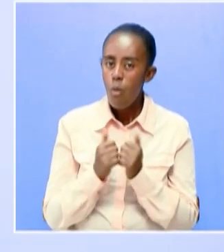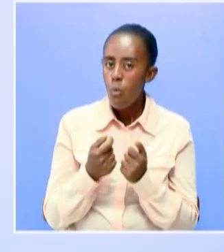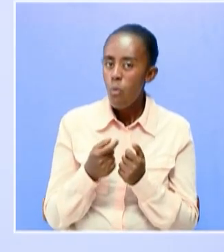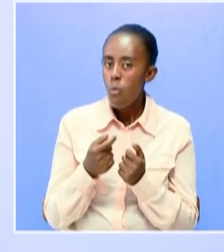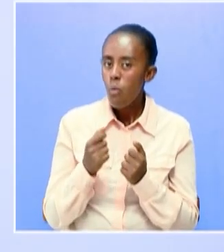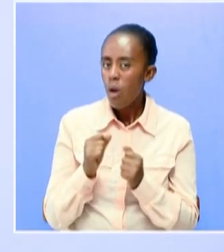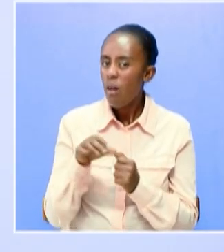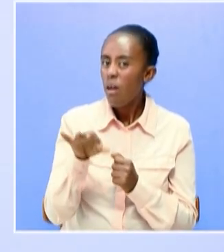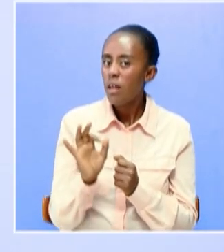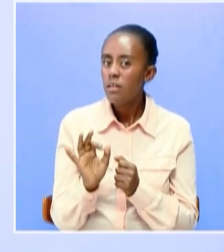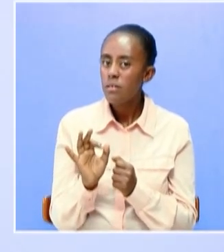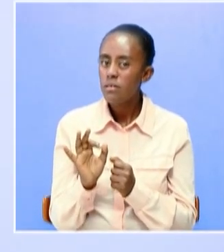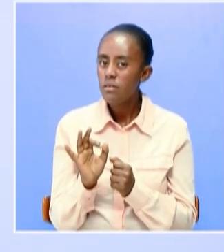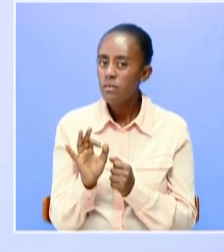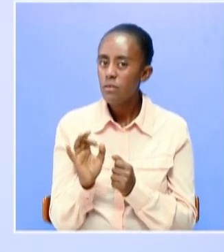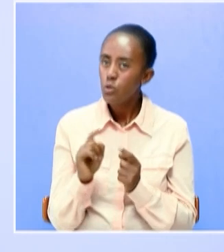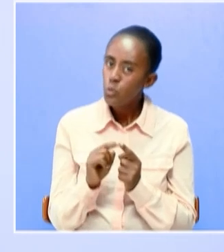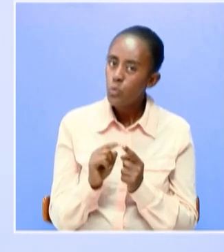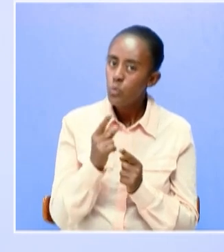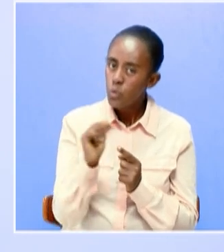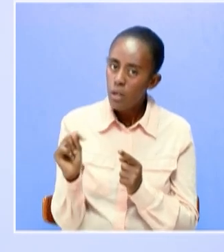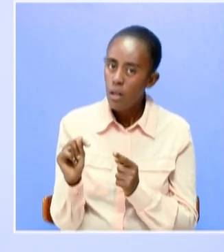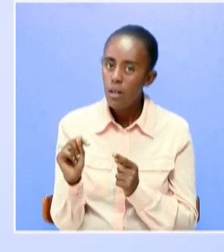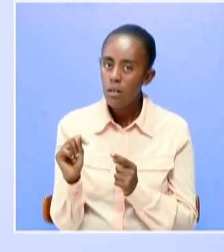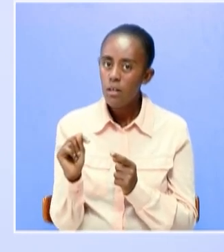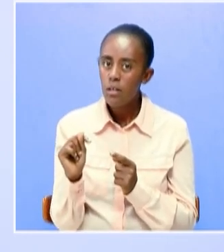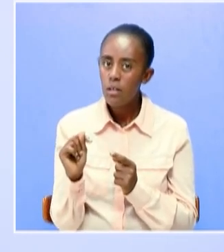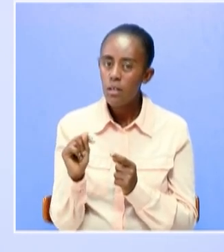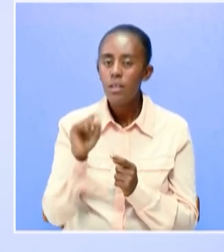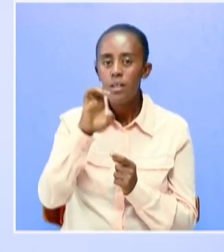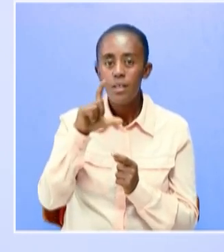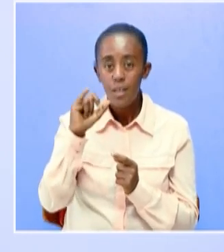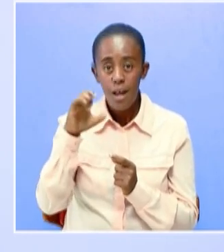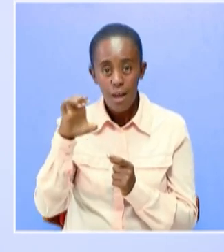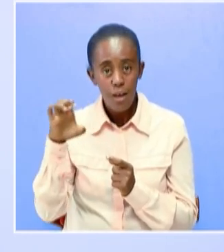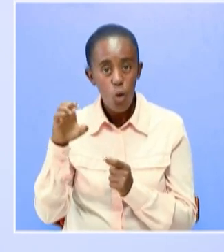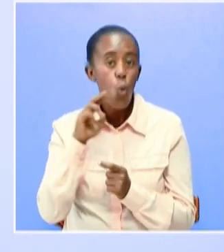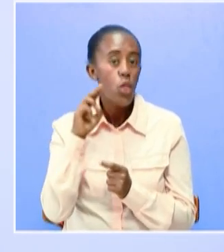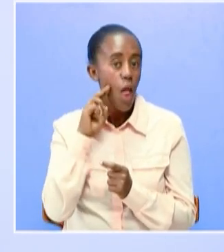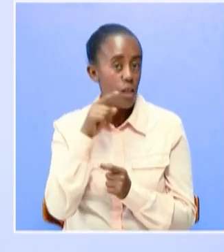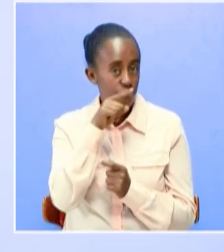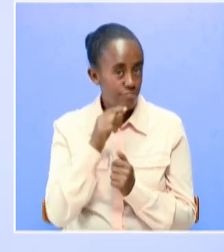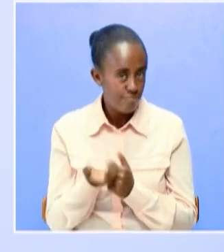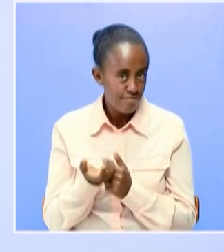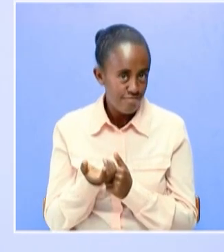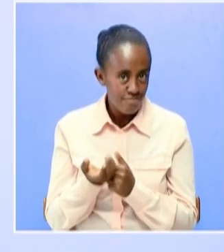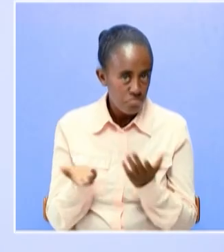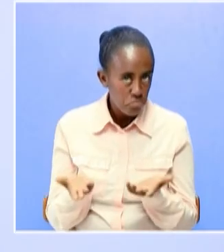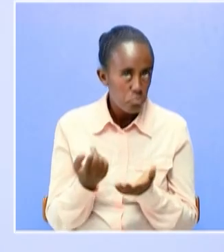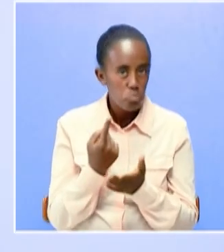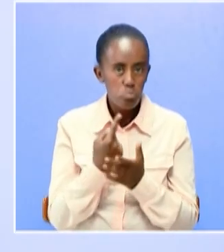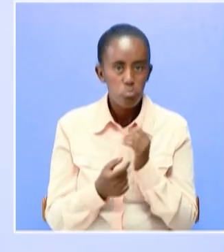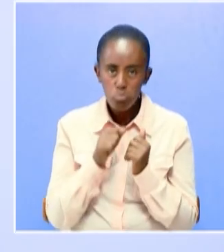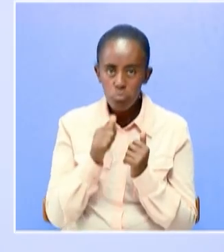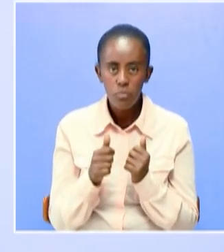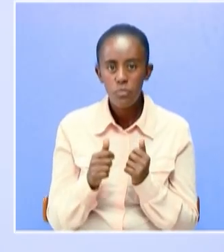How can I get to Ilili Hotel? Clear? Not only that, what about